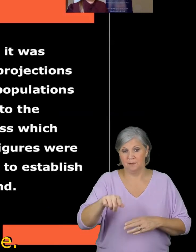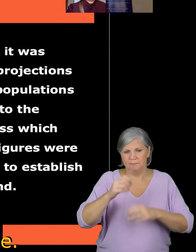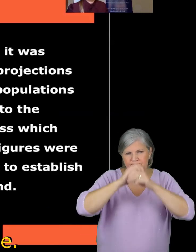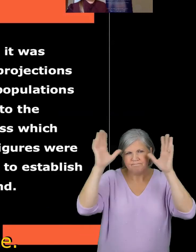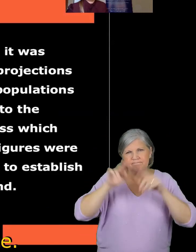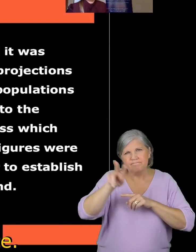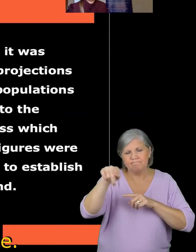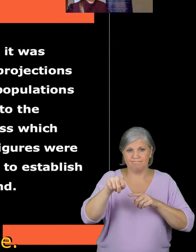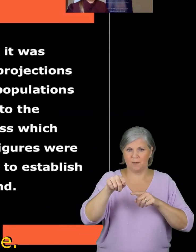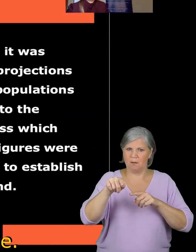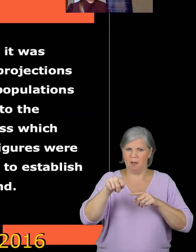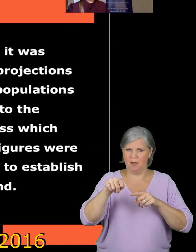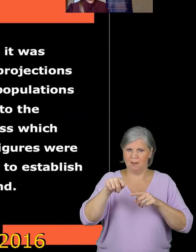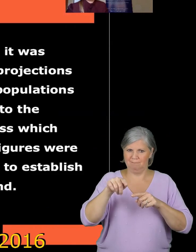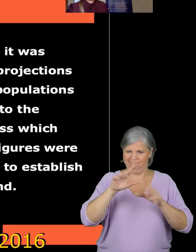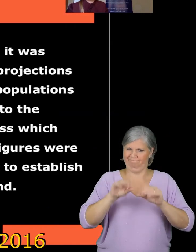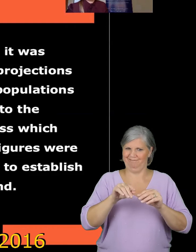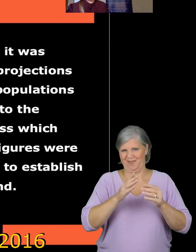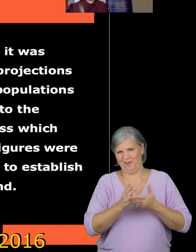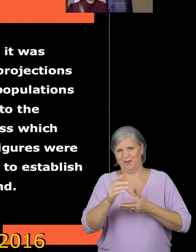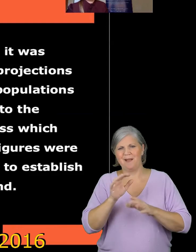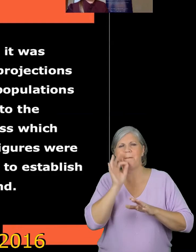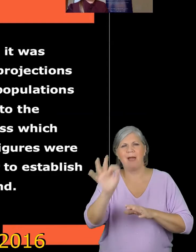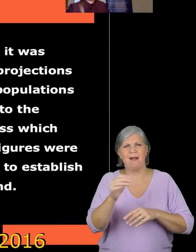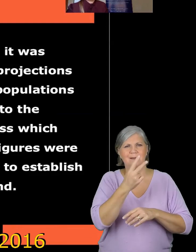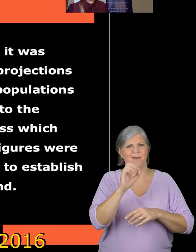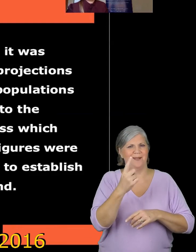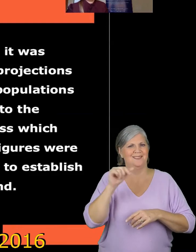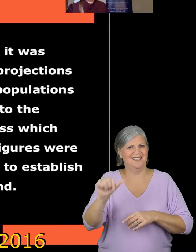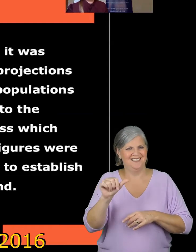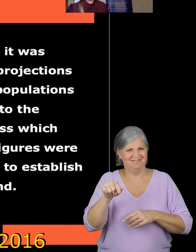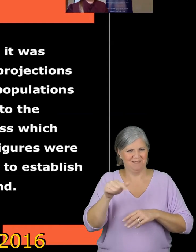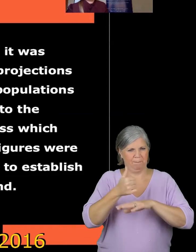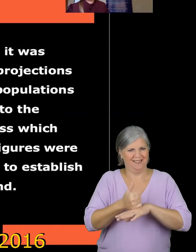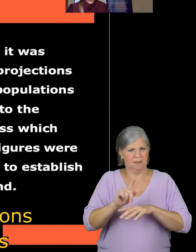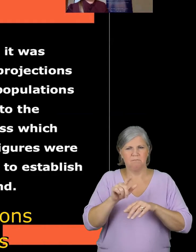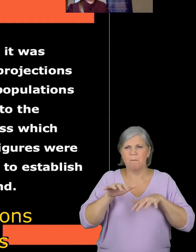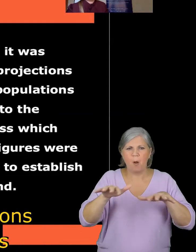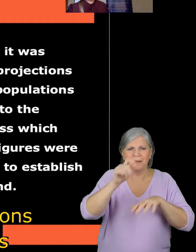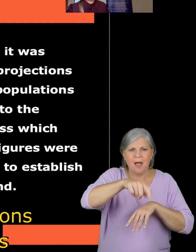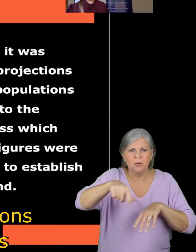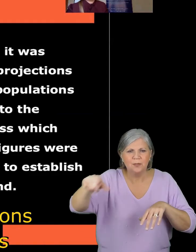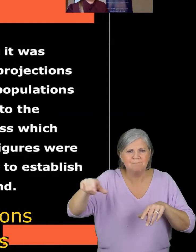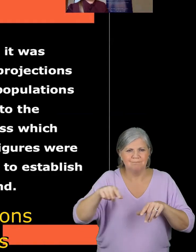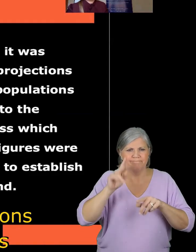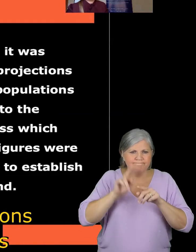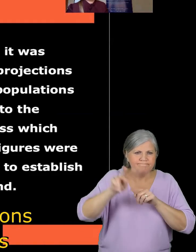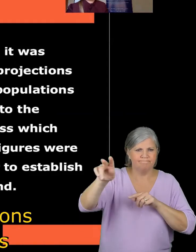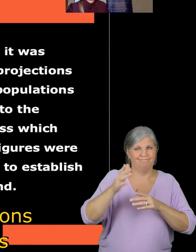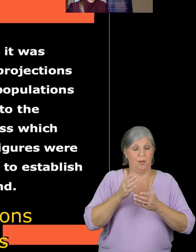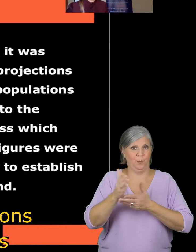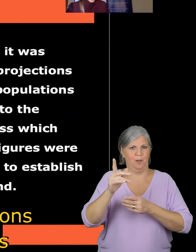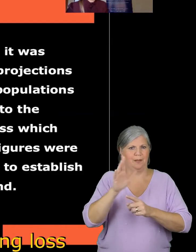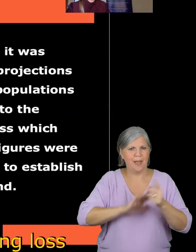predict future prevalence. These projections were accomplished by applying 2016 base population predictions